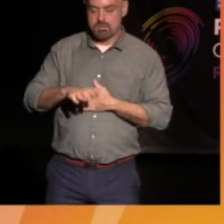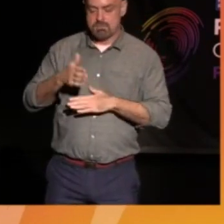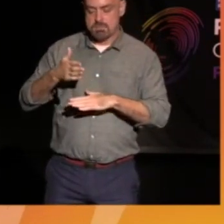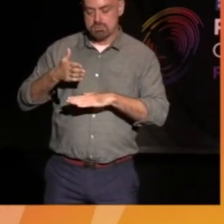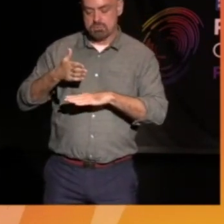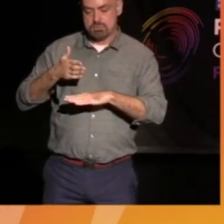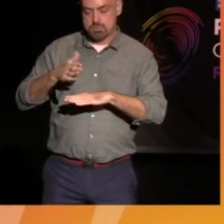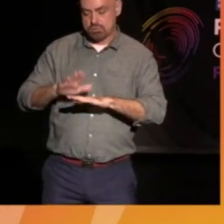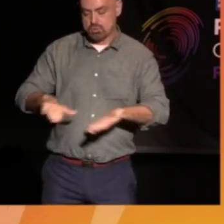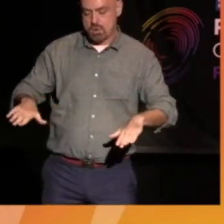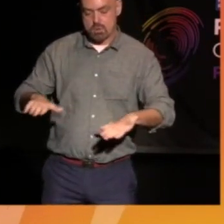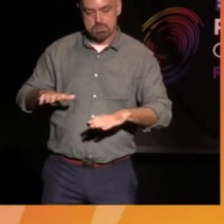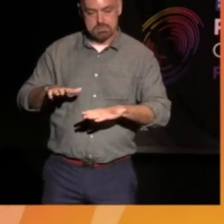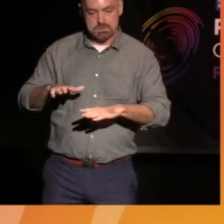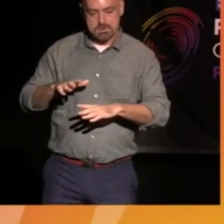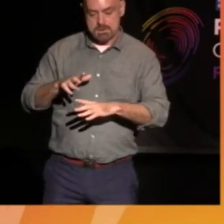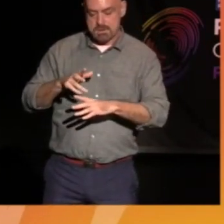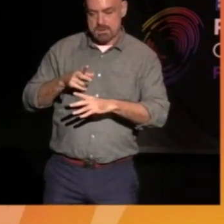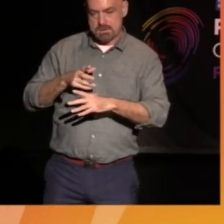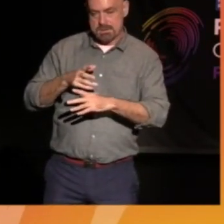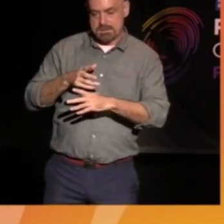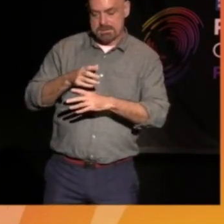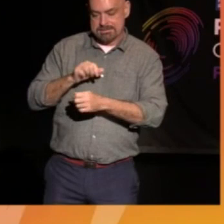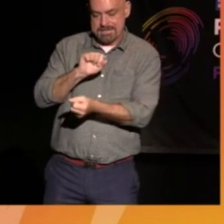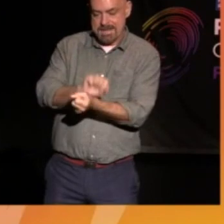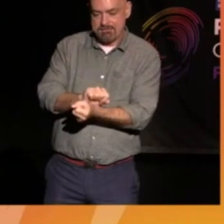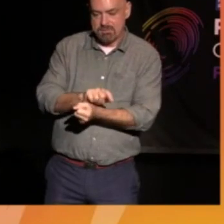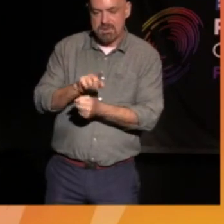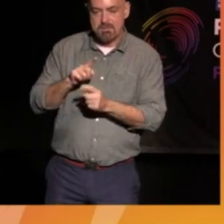that perhaps the general public wouldn't be so aware of?